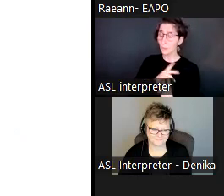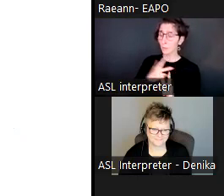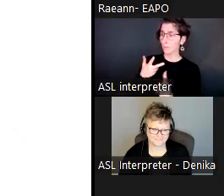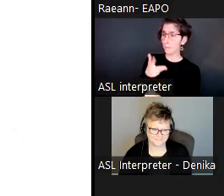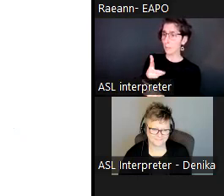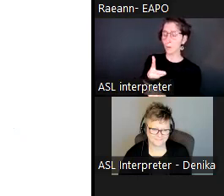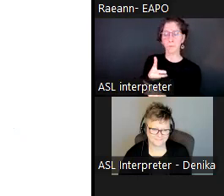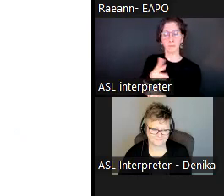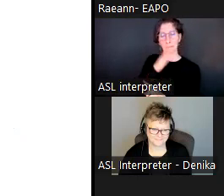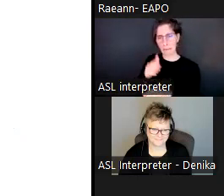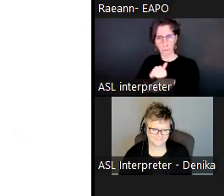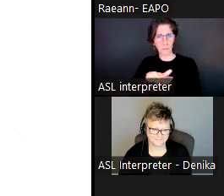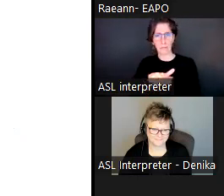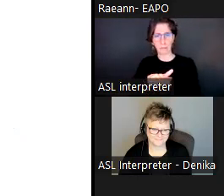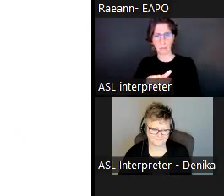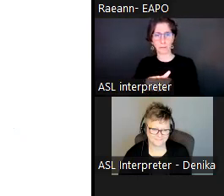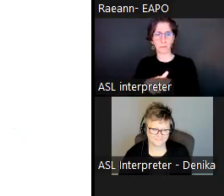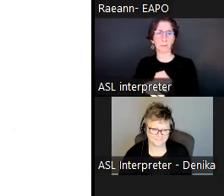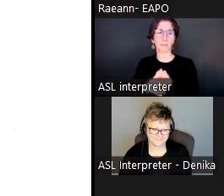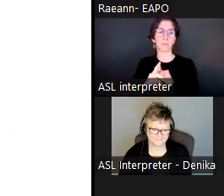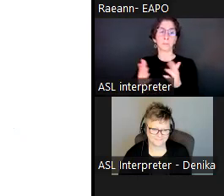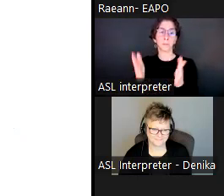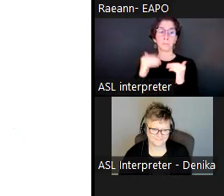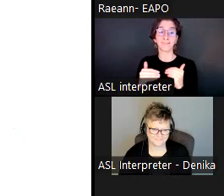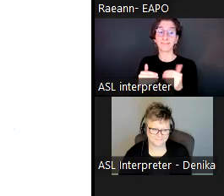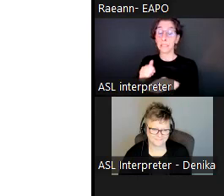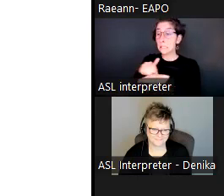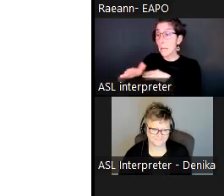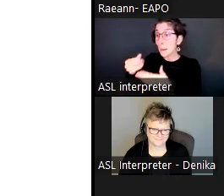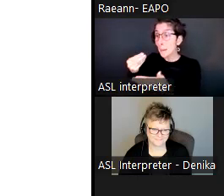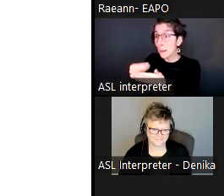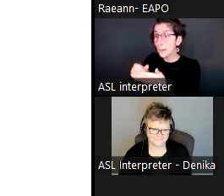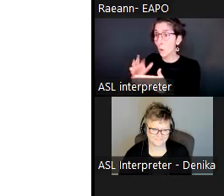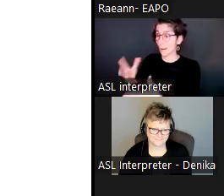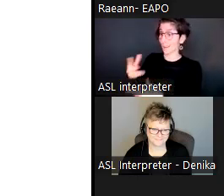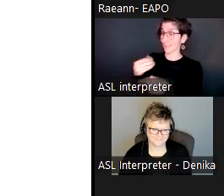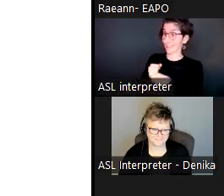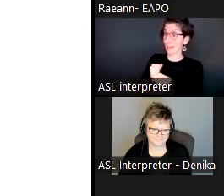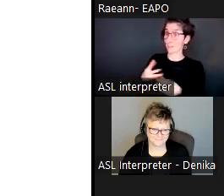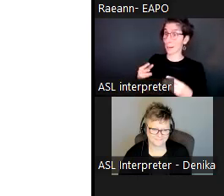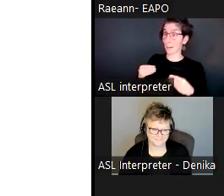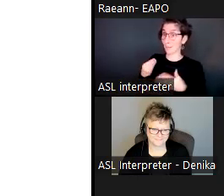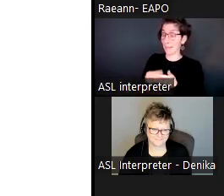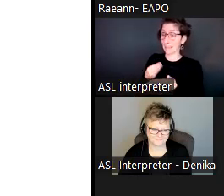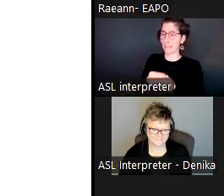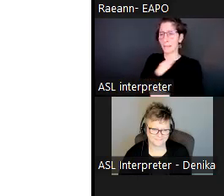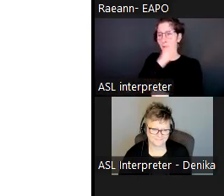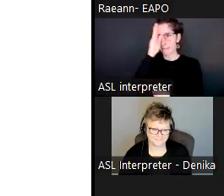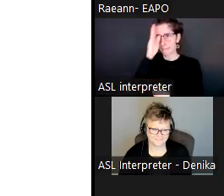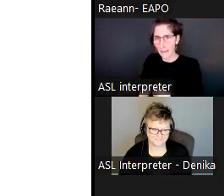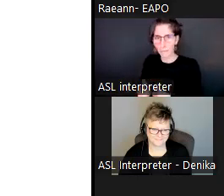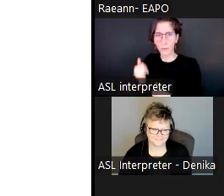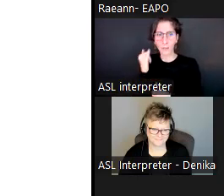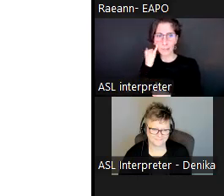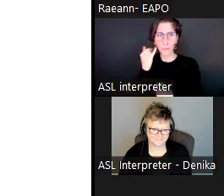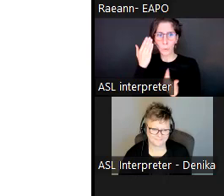And never send or accept money under any circumstance, as you may unknowingly be participating in